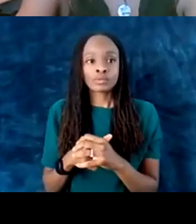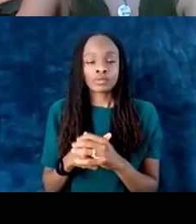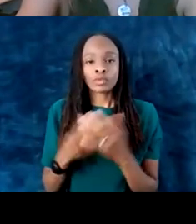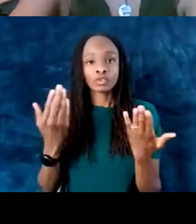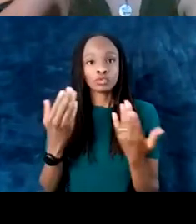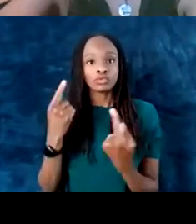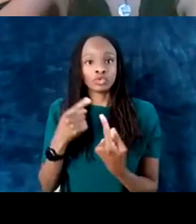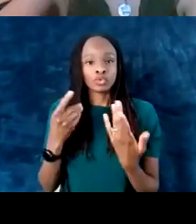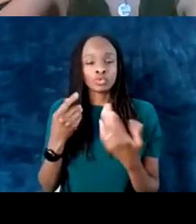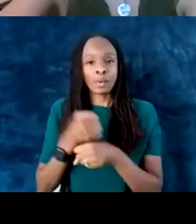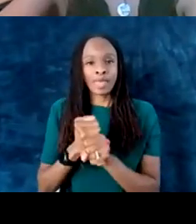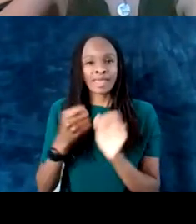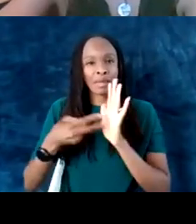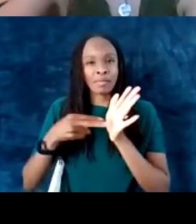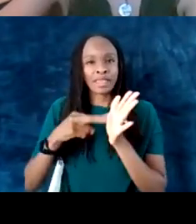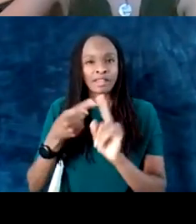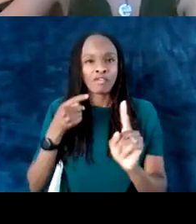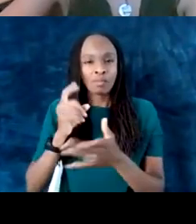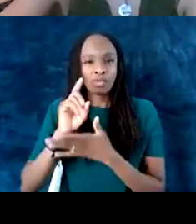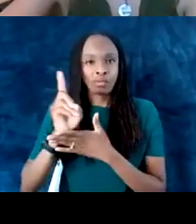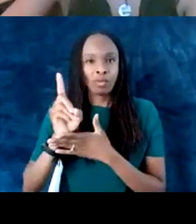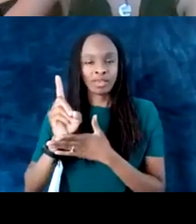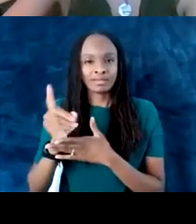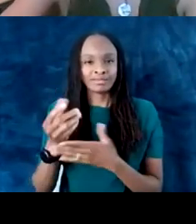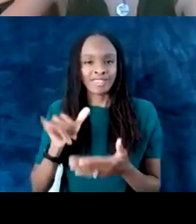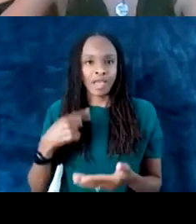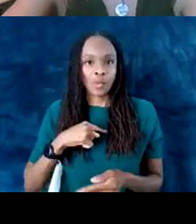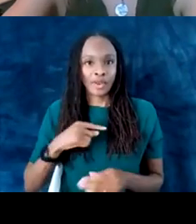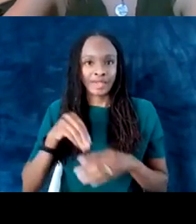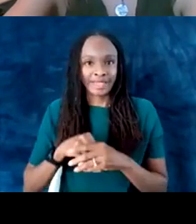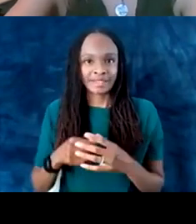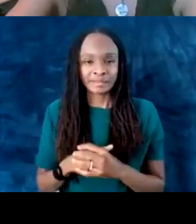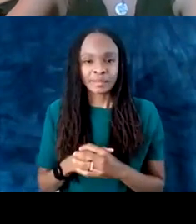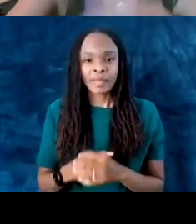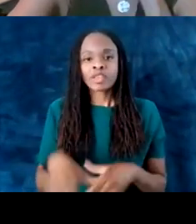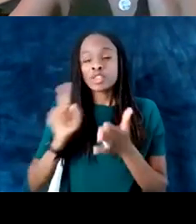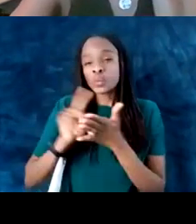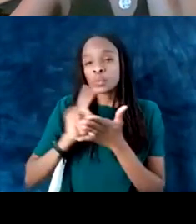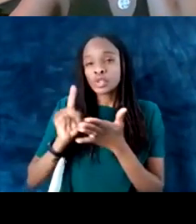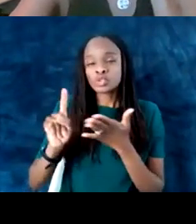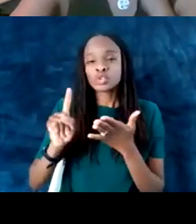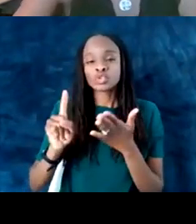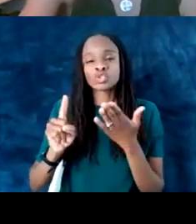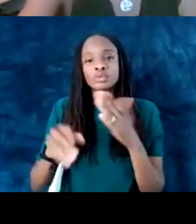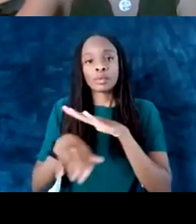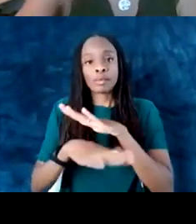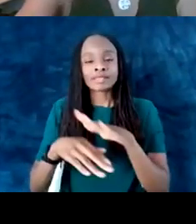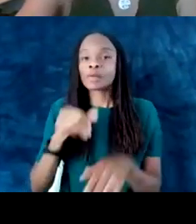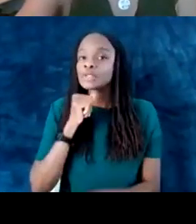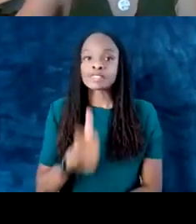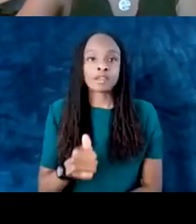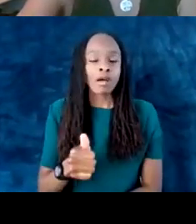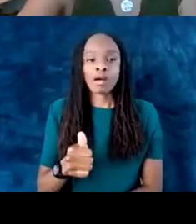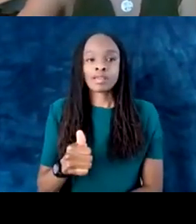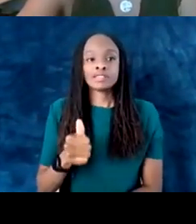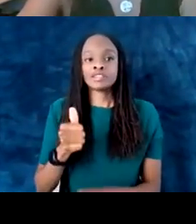of make meaning of the moment that we're currently in? The research was based, it was not at the scale of the